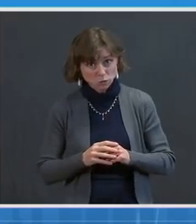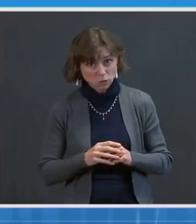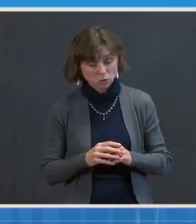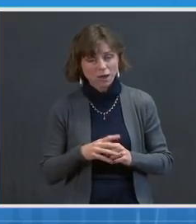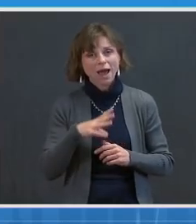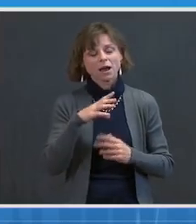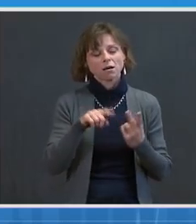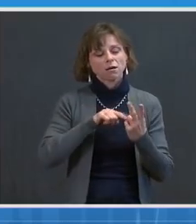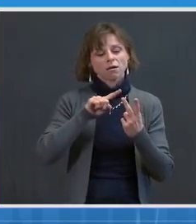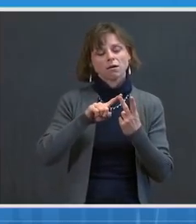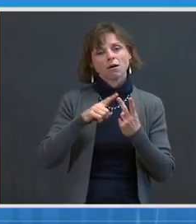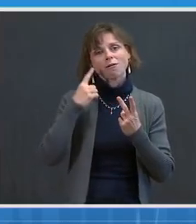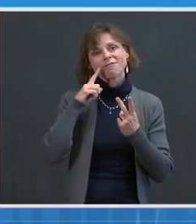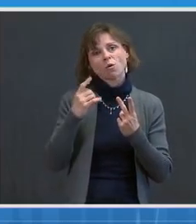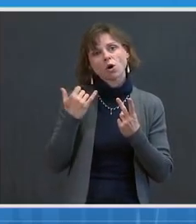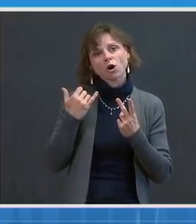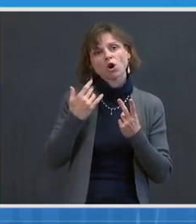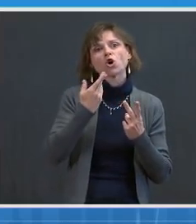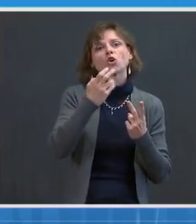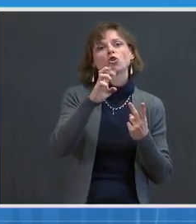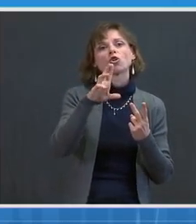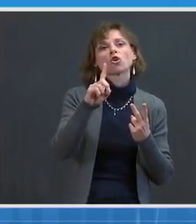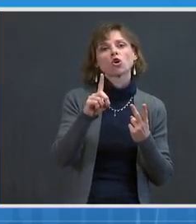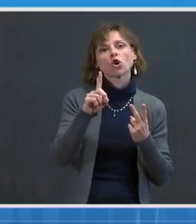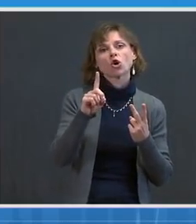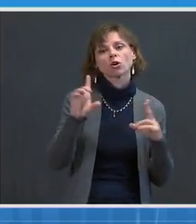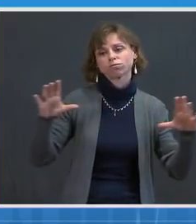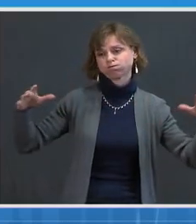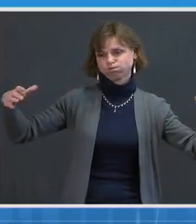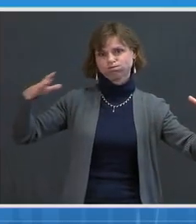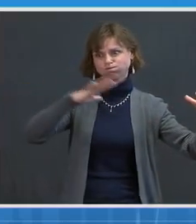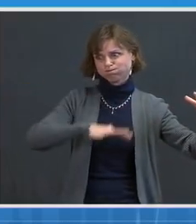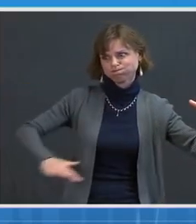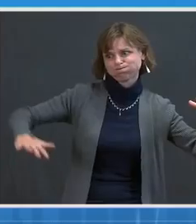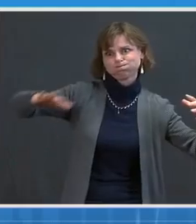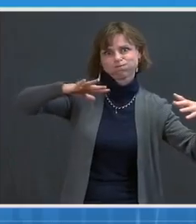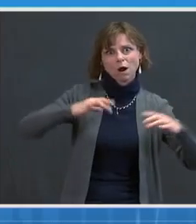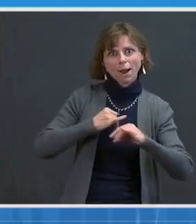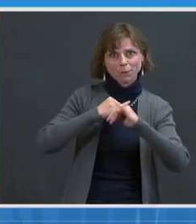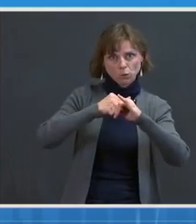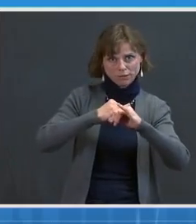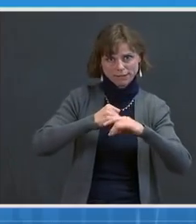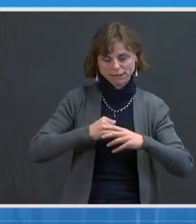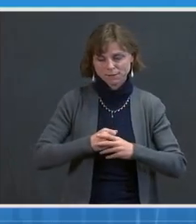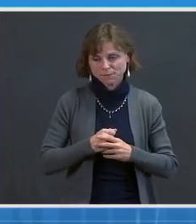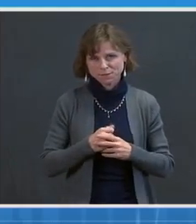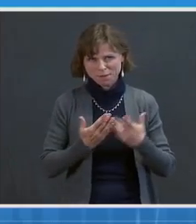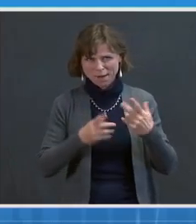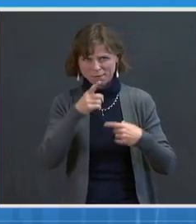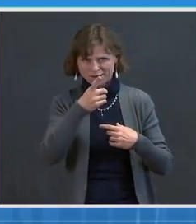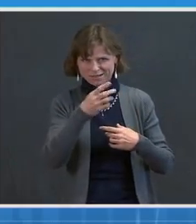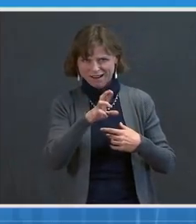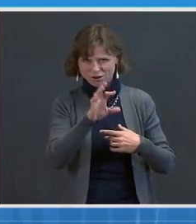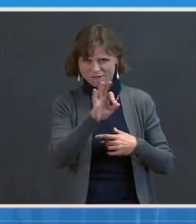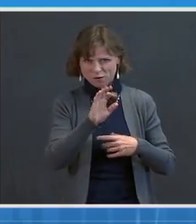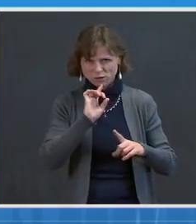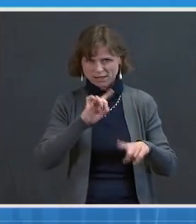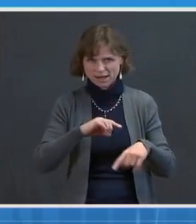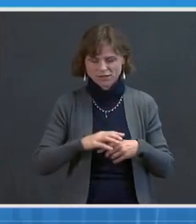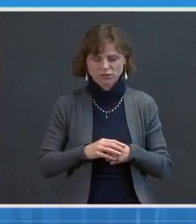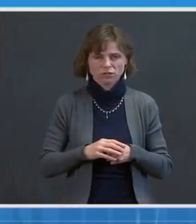immunity, Dr. Fauci, I would like to get this from you if possible. What is